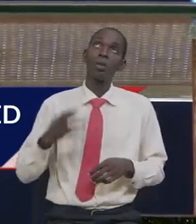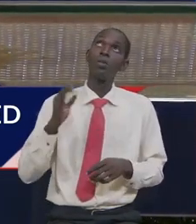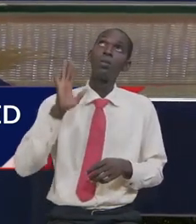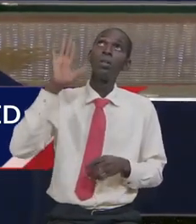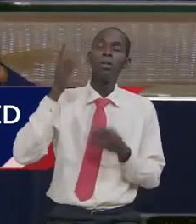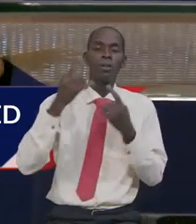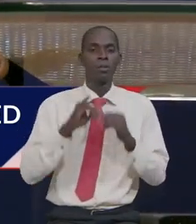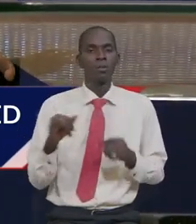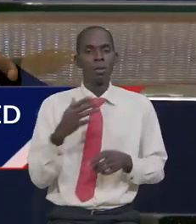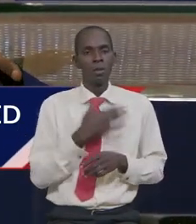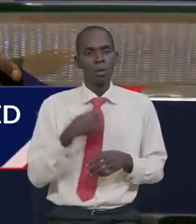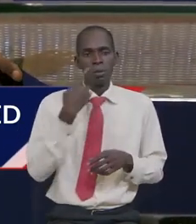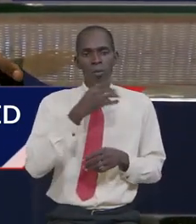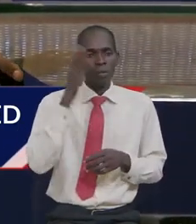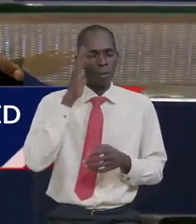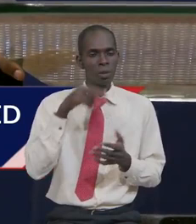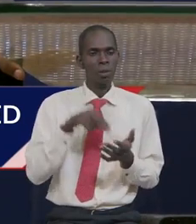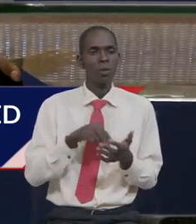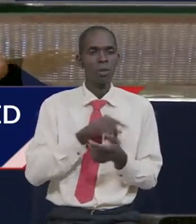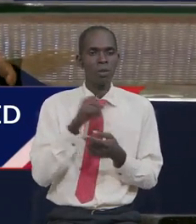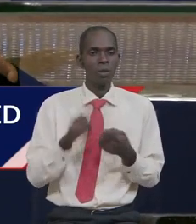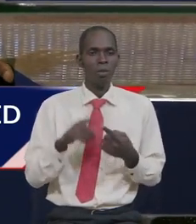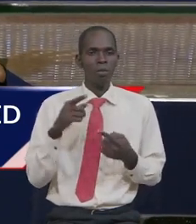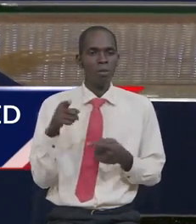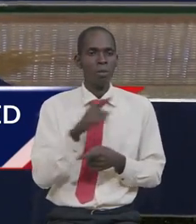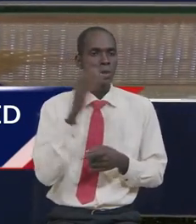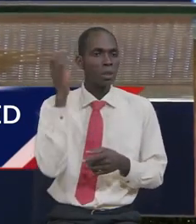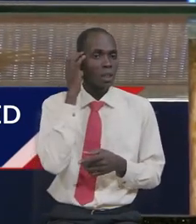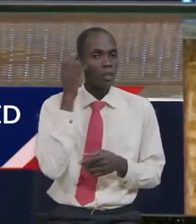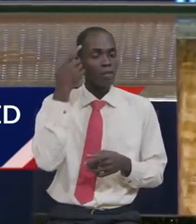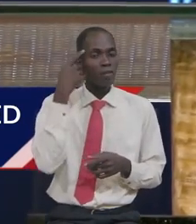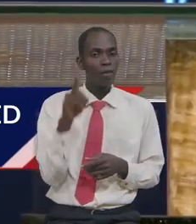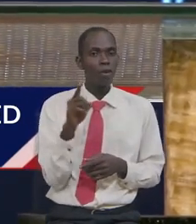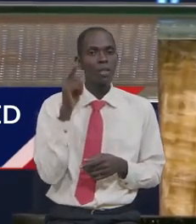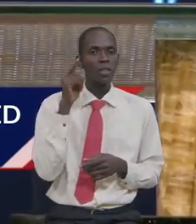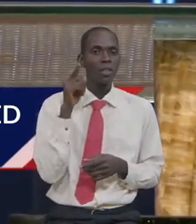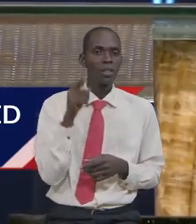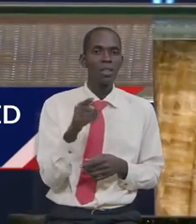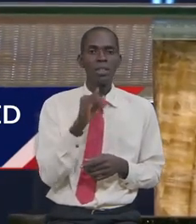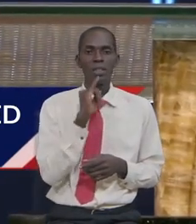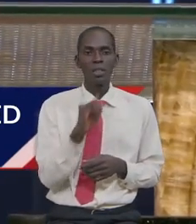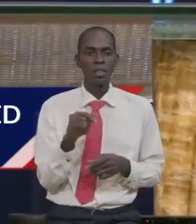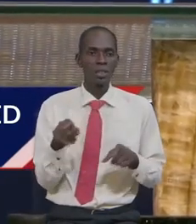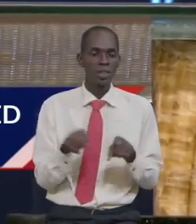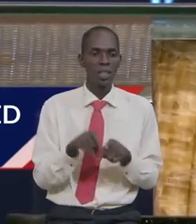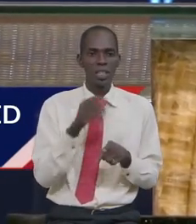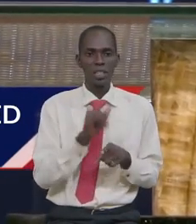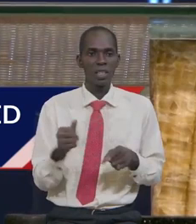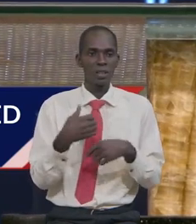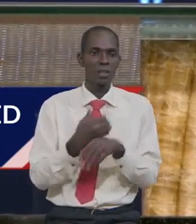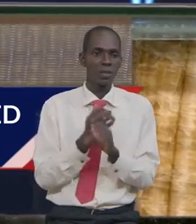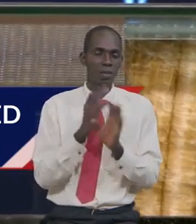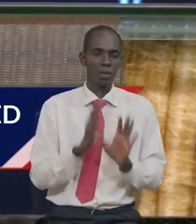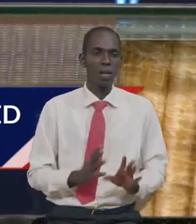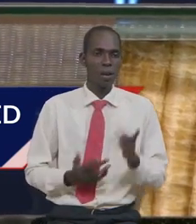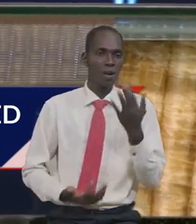shall stand when he appeareth? For he is like a refiner's fire, and